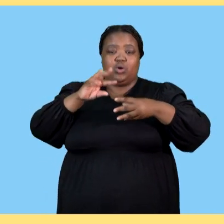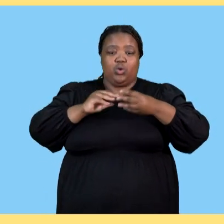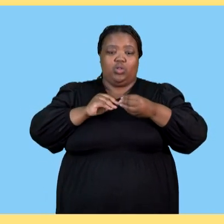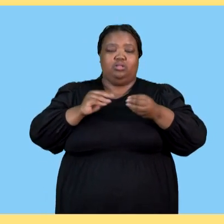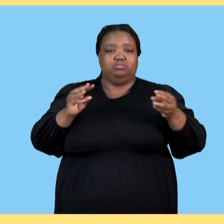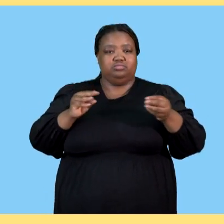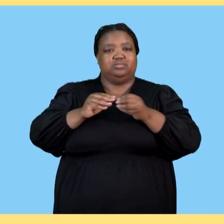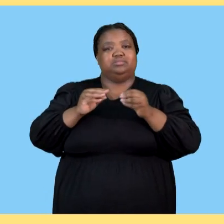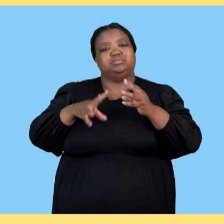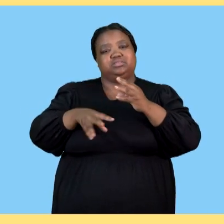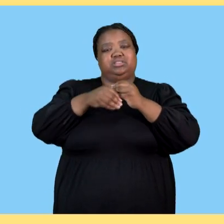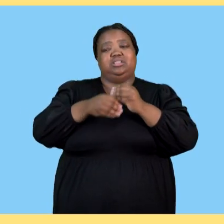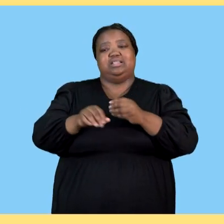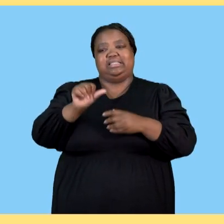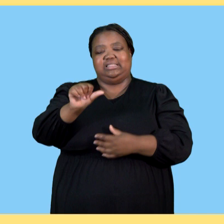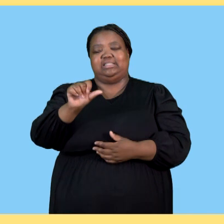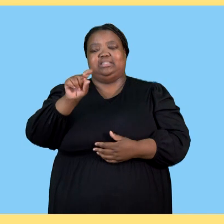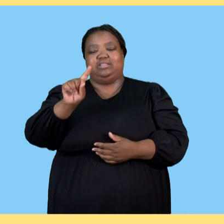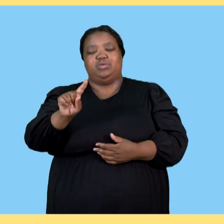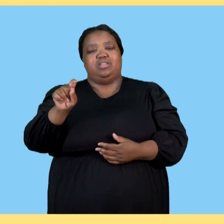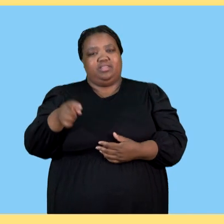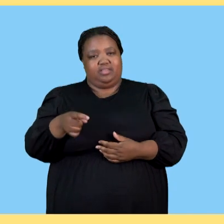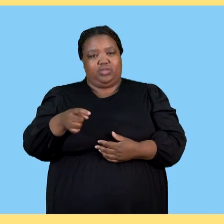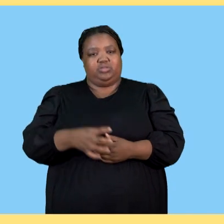these, they'll give me